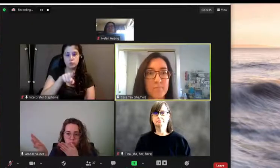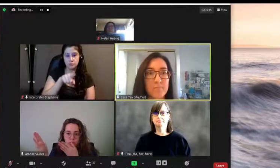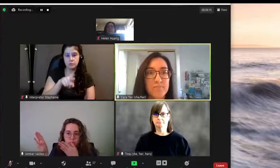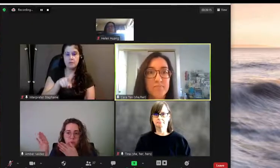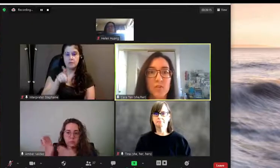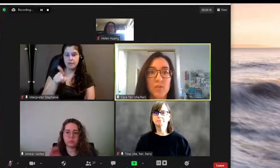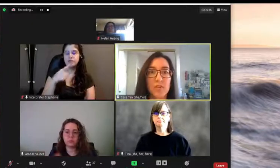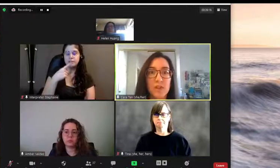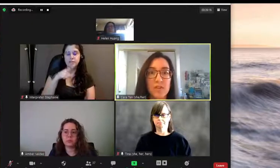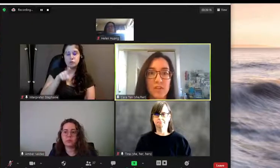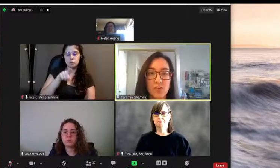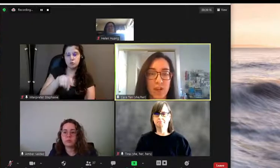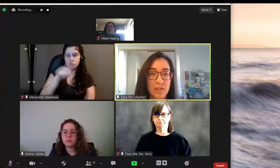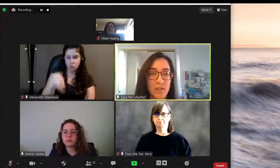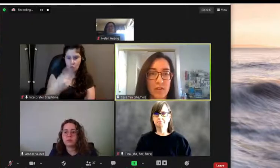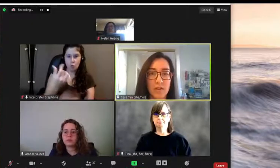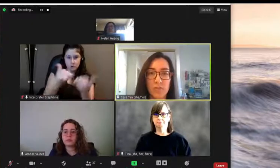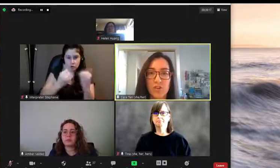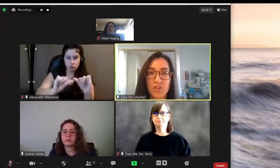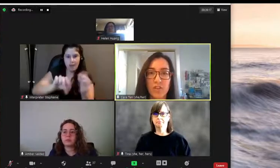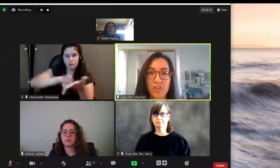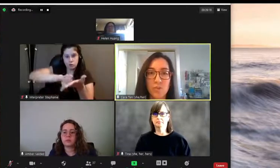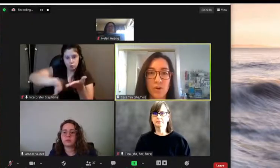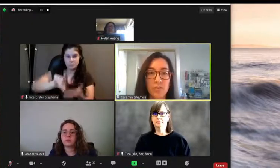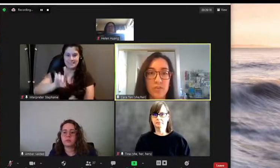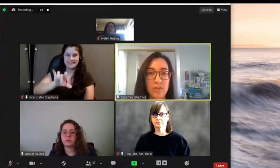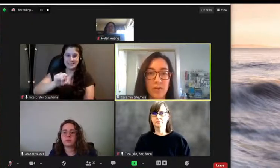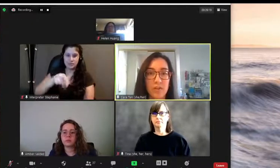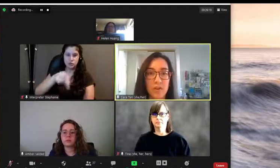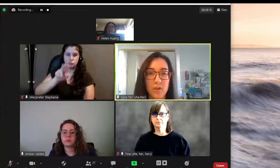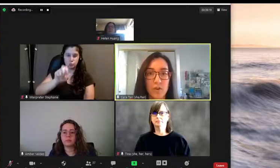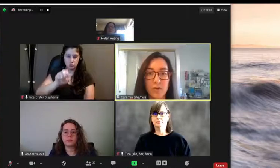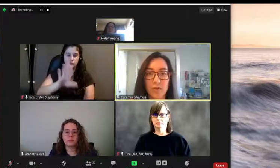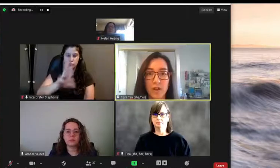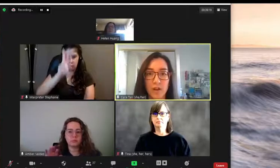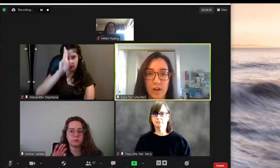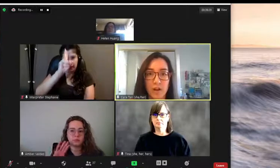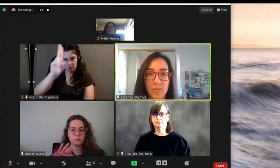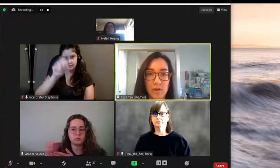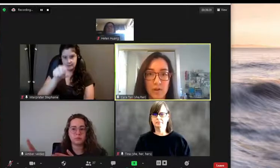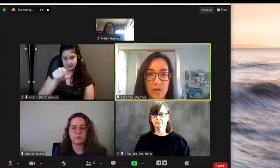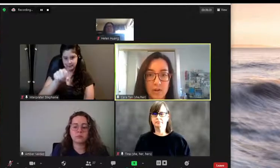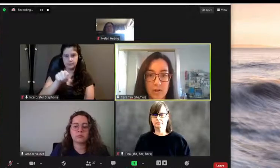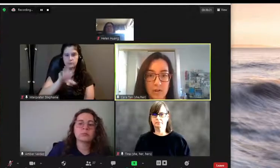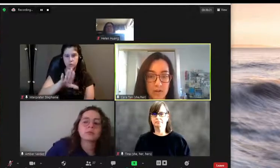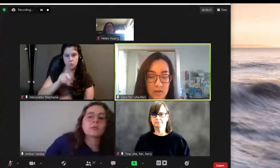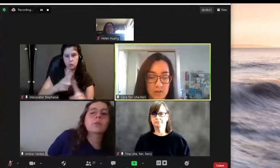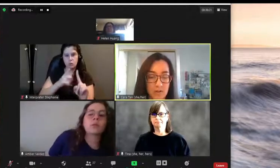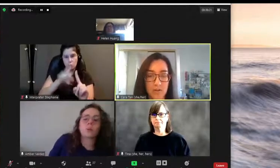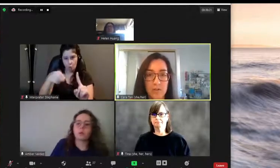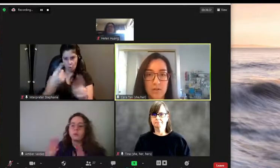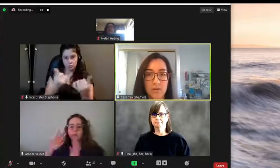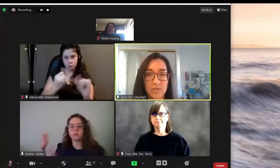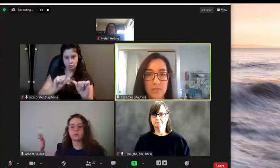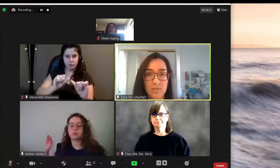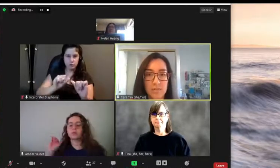Okay, so the link is in the chat. Make sure at least one person has opened that up.